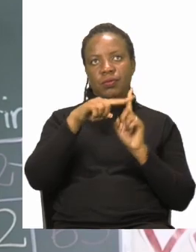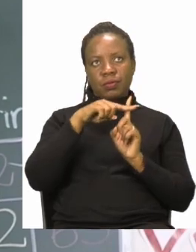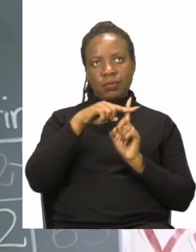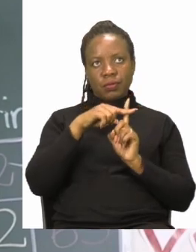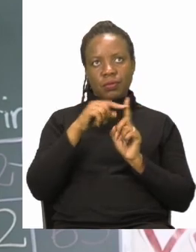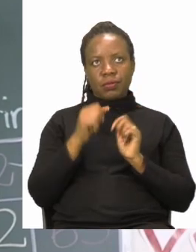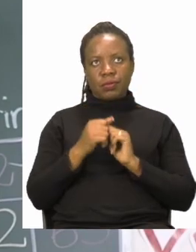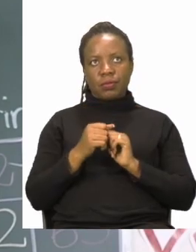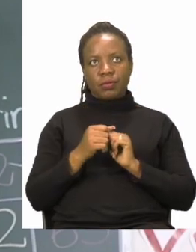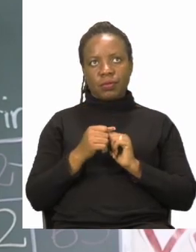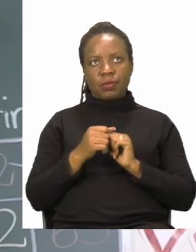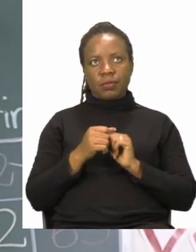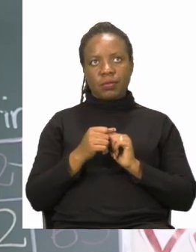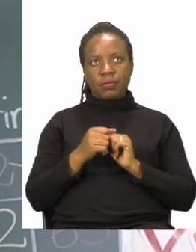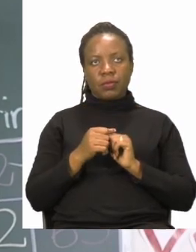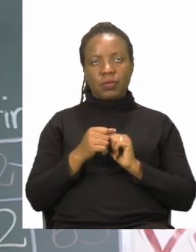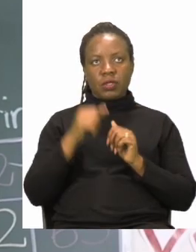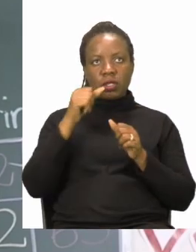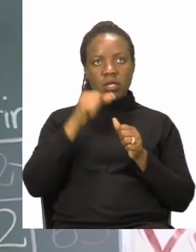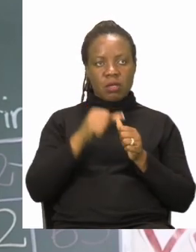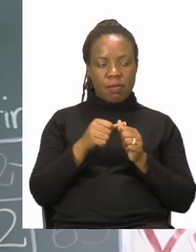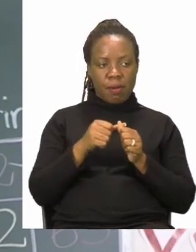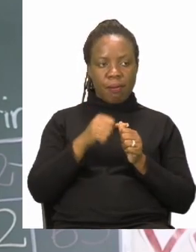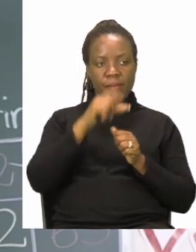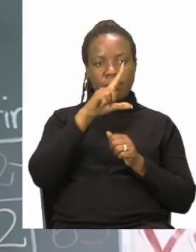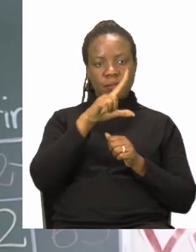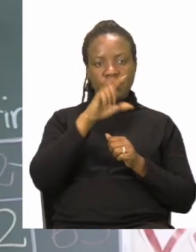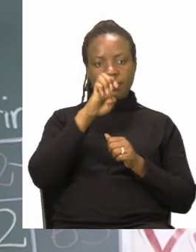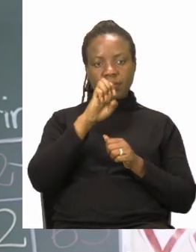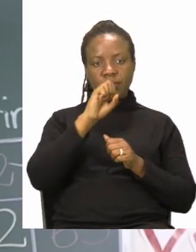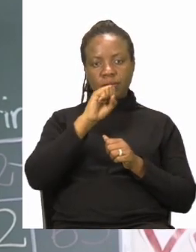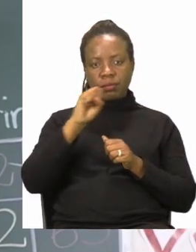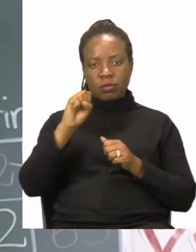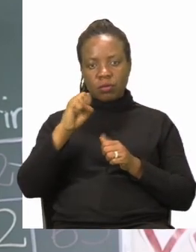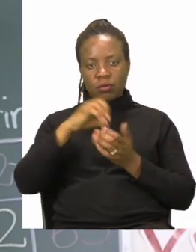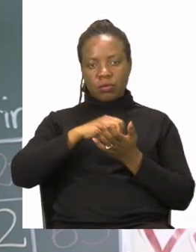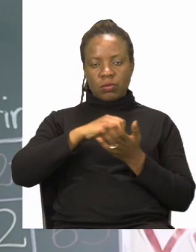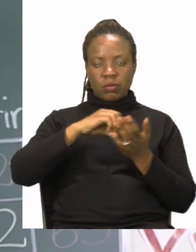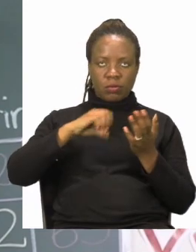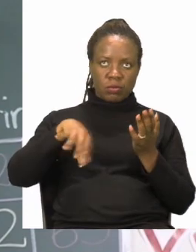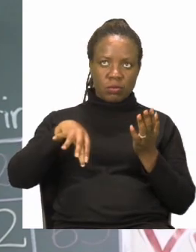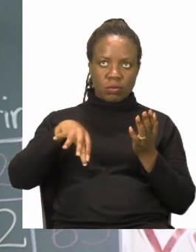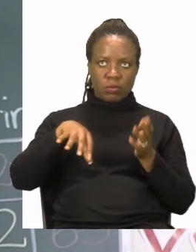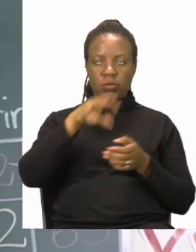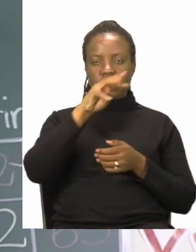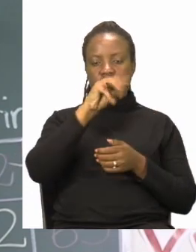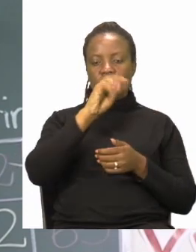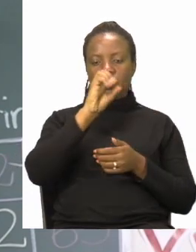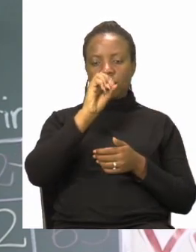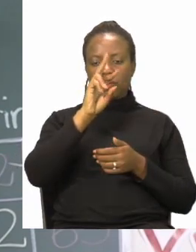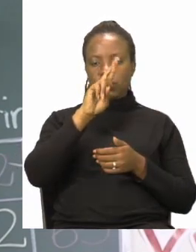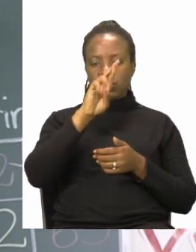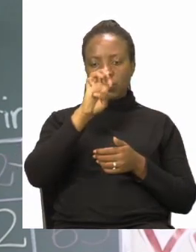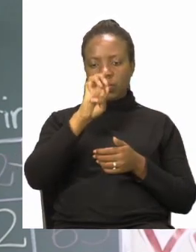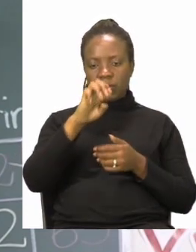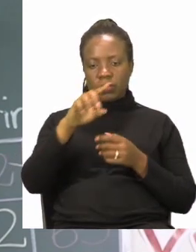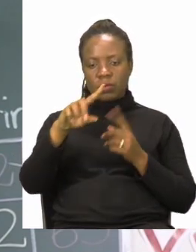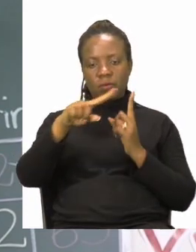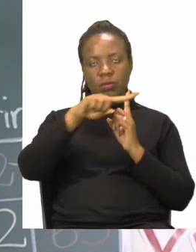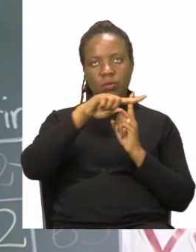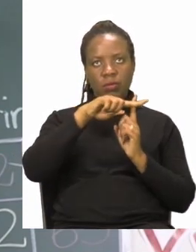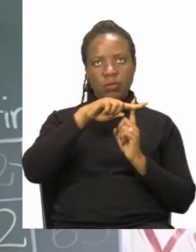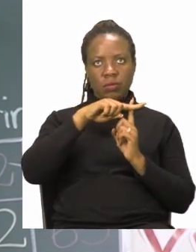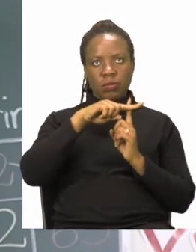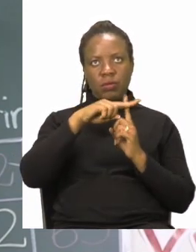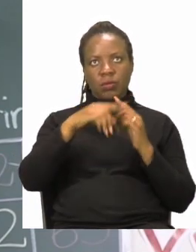remember, less is minus and more is plus. Then we look to the